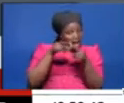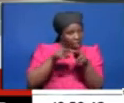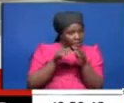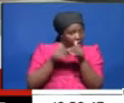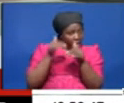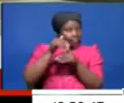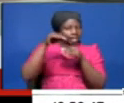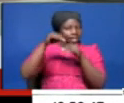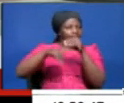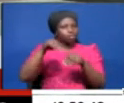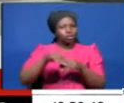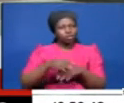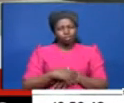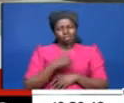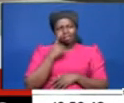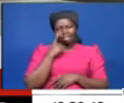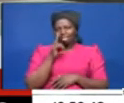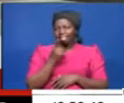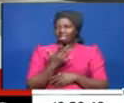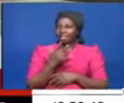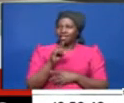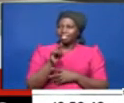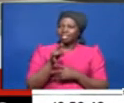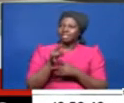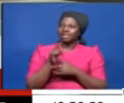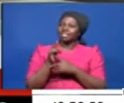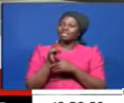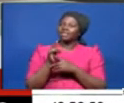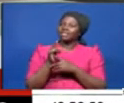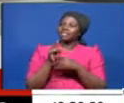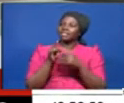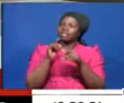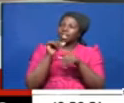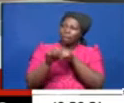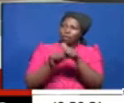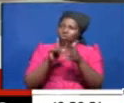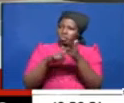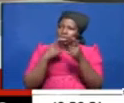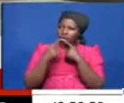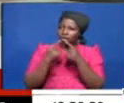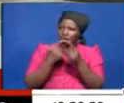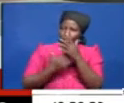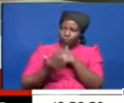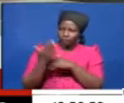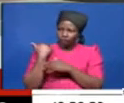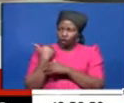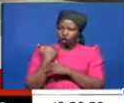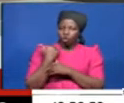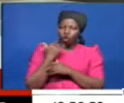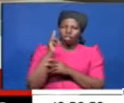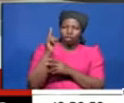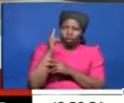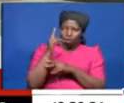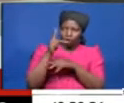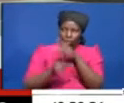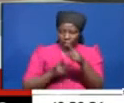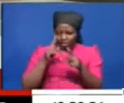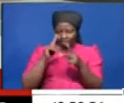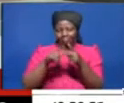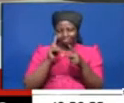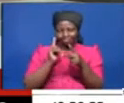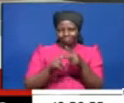And you see, that actually points to what I talked earlier about, the thin line between litigation, democracy, and the running of the country.